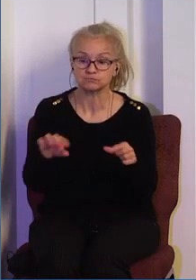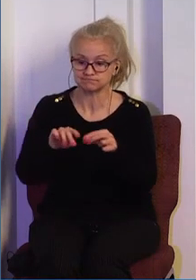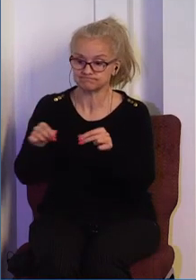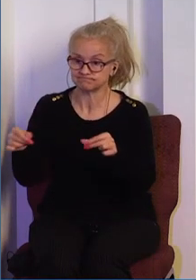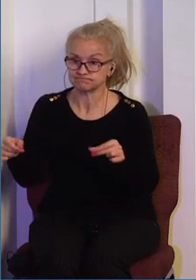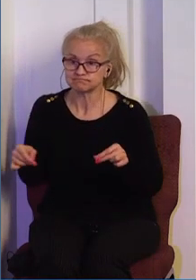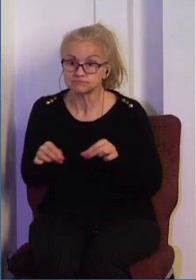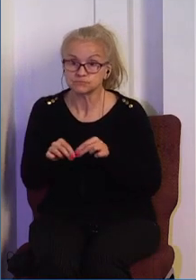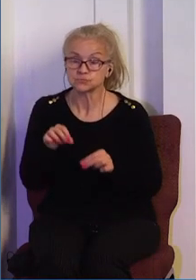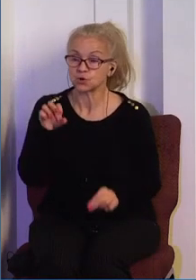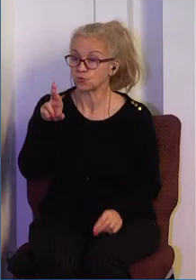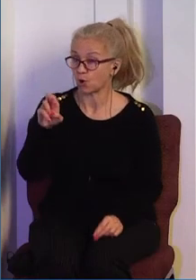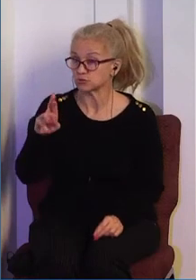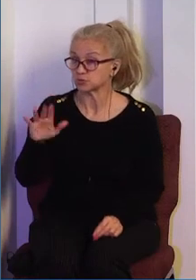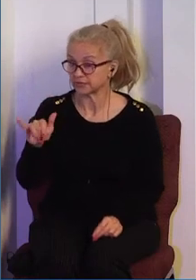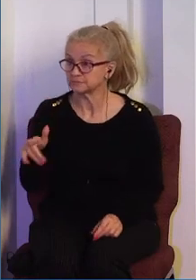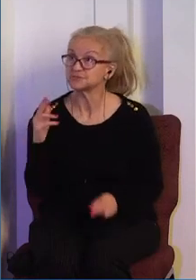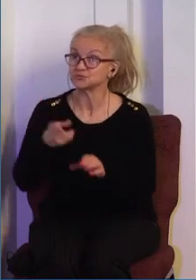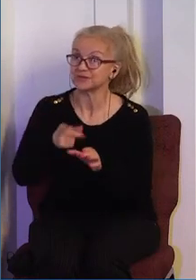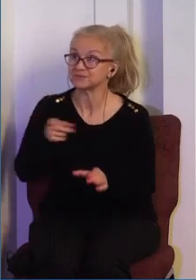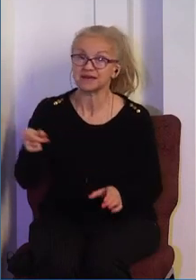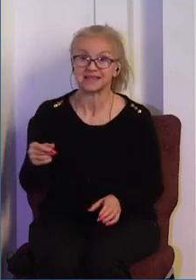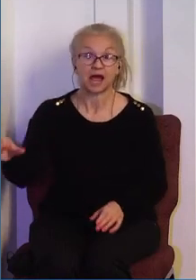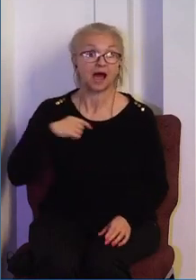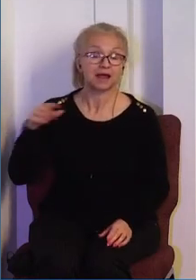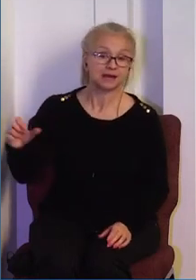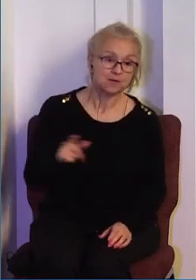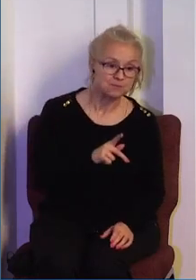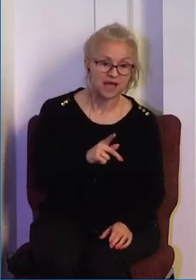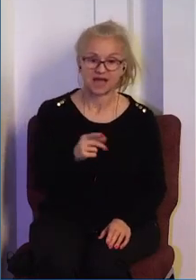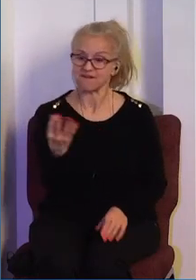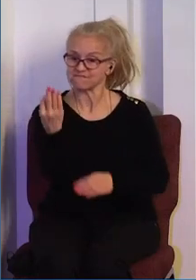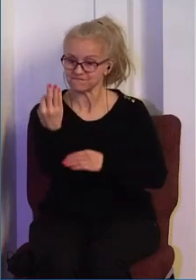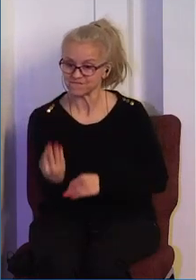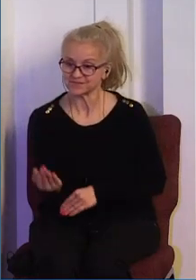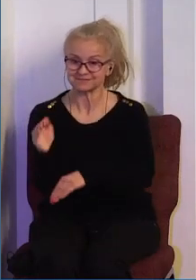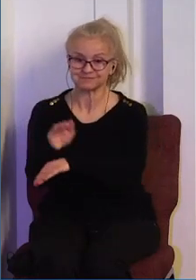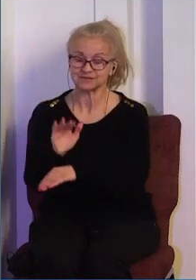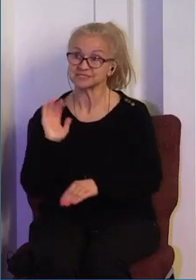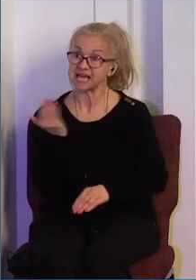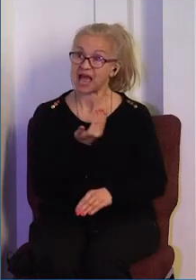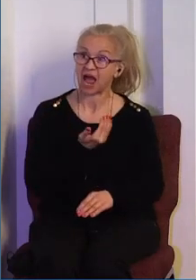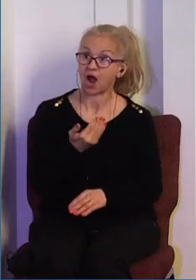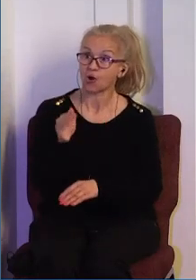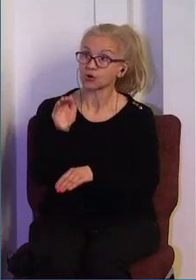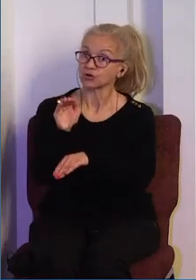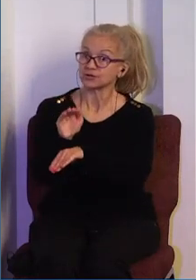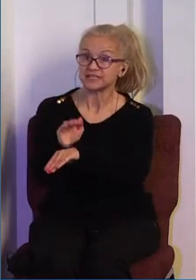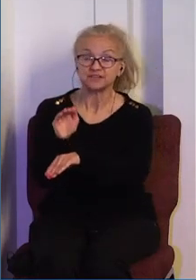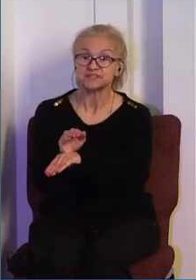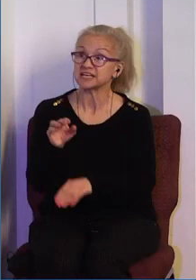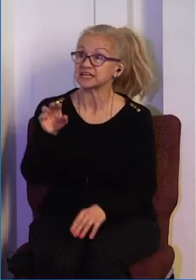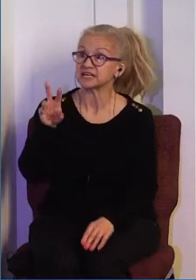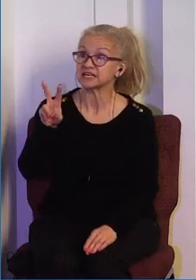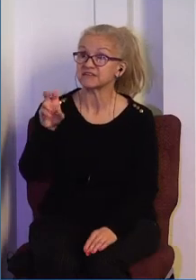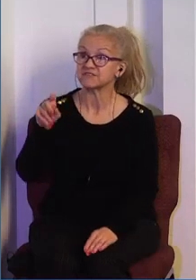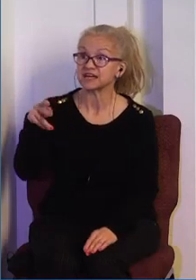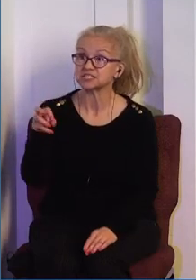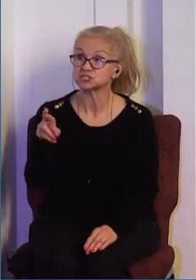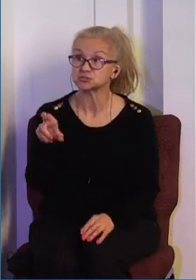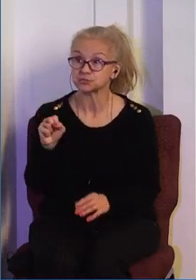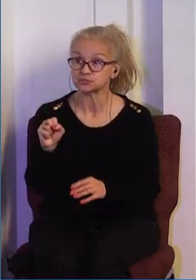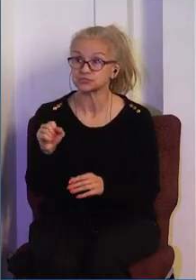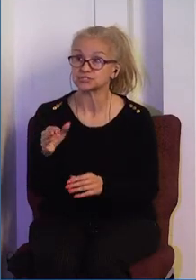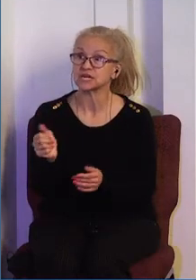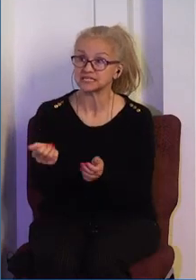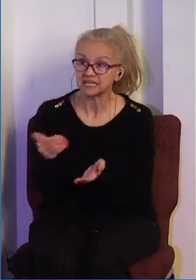him on that. And then I'm back on Friday evening with our evening vespers, once again at 6 p.m. for